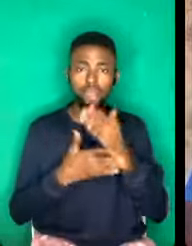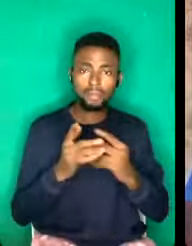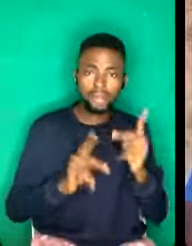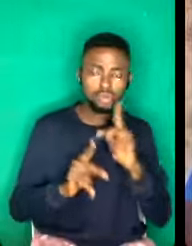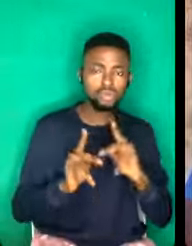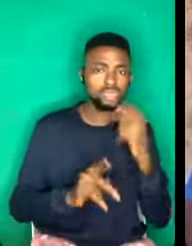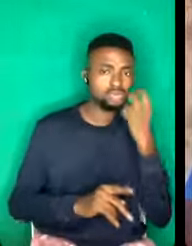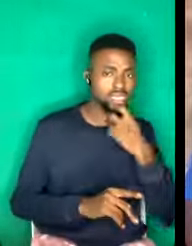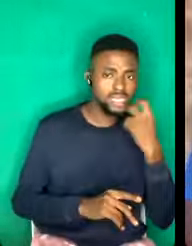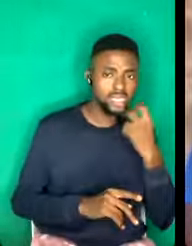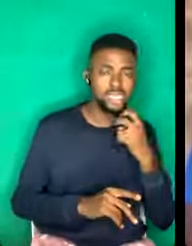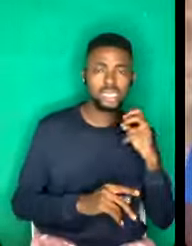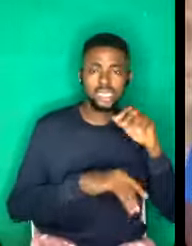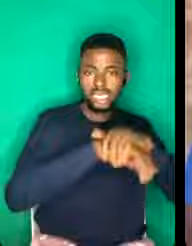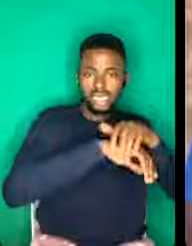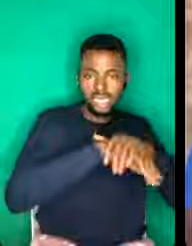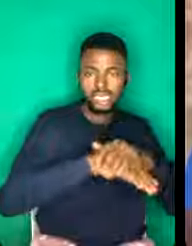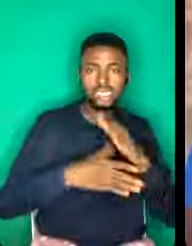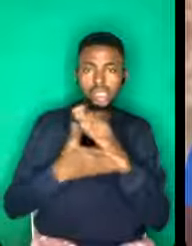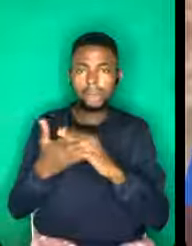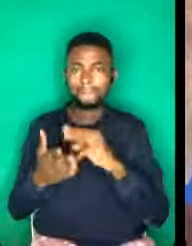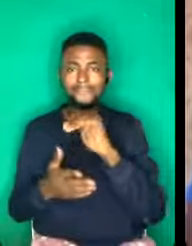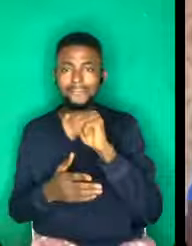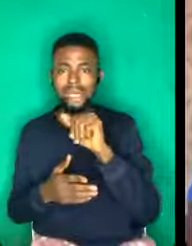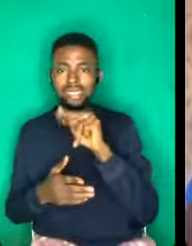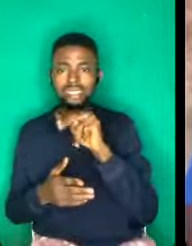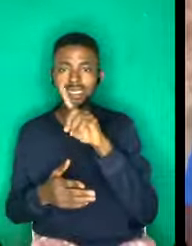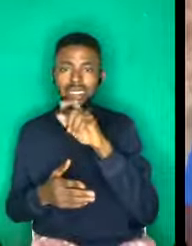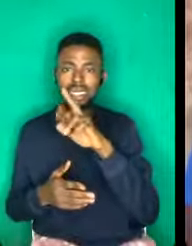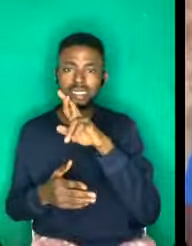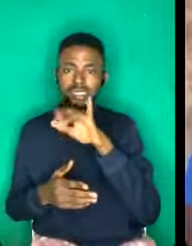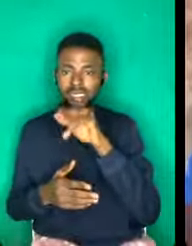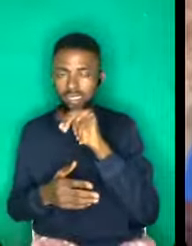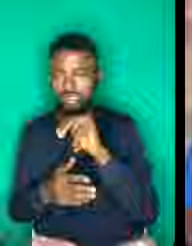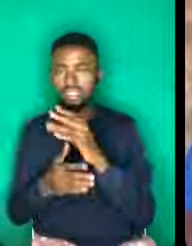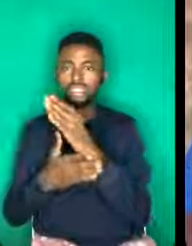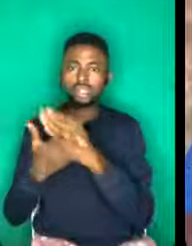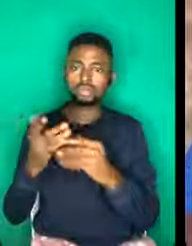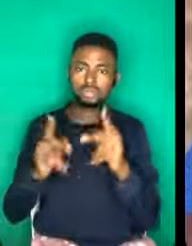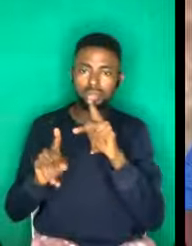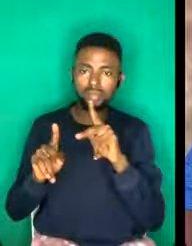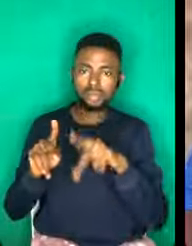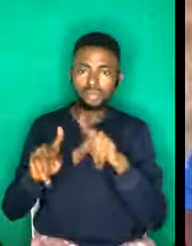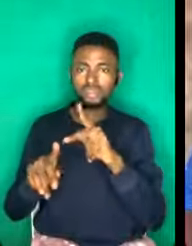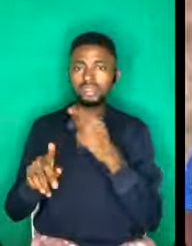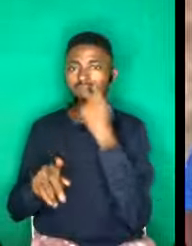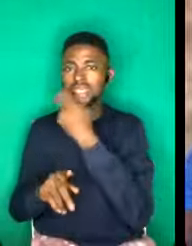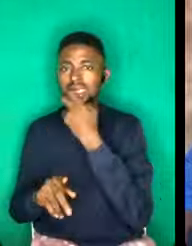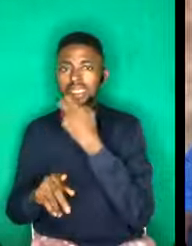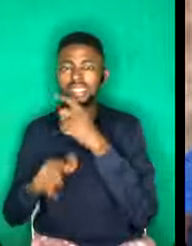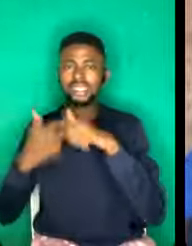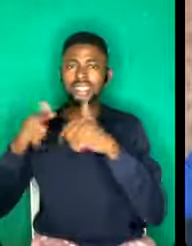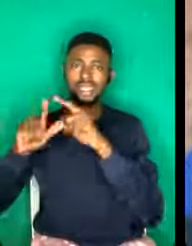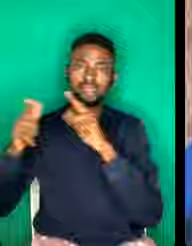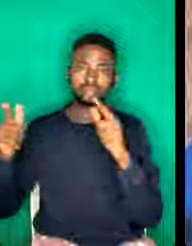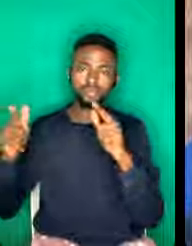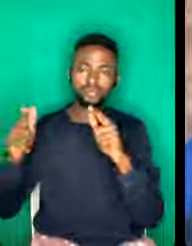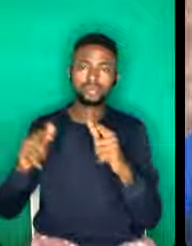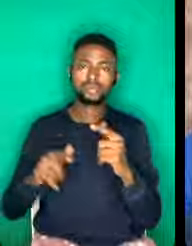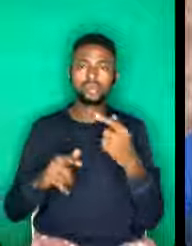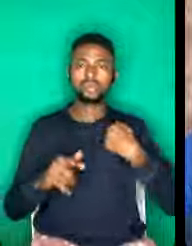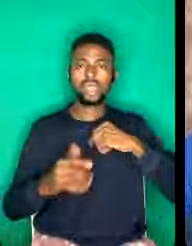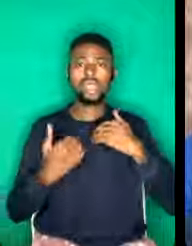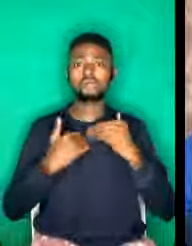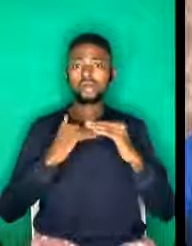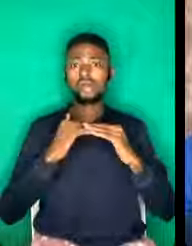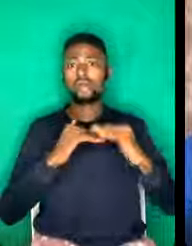speak Mandarin, some people may speak another language. That is how sign language is. So we have over 300 sign